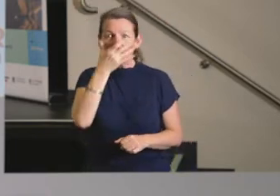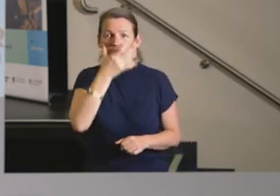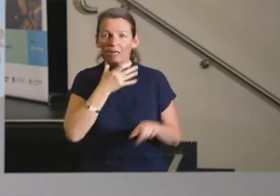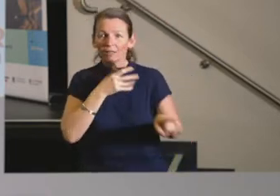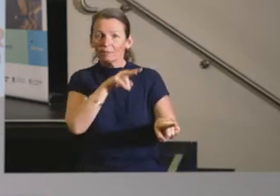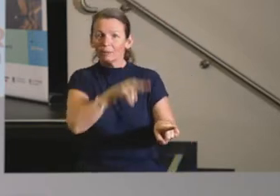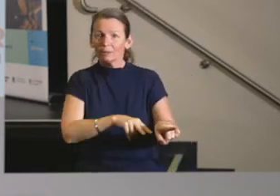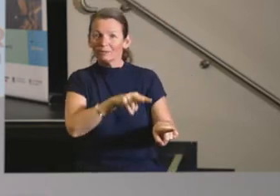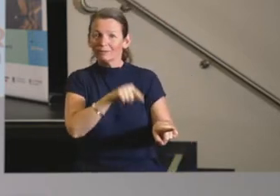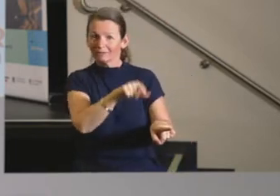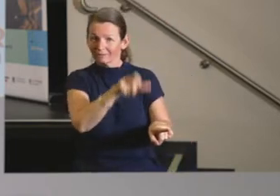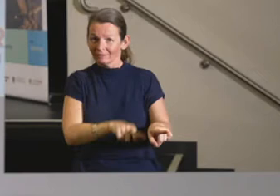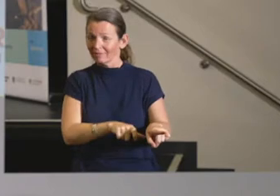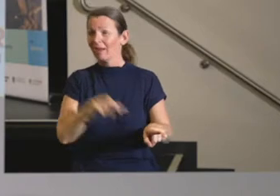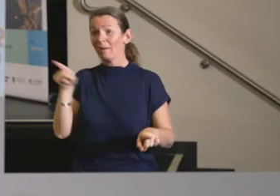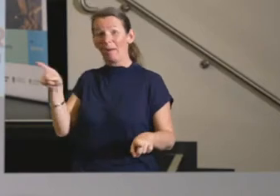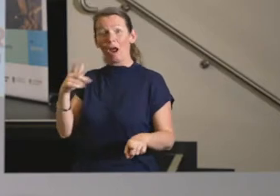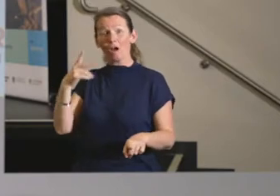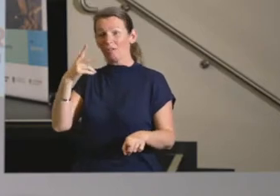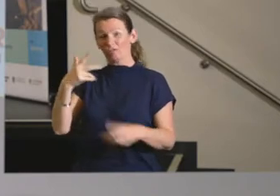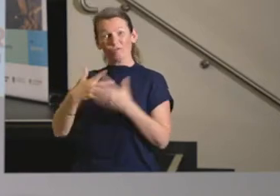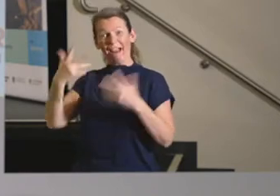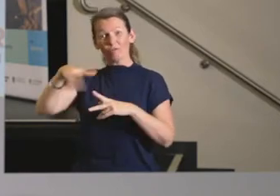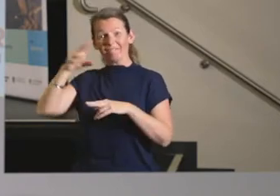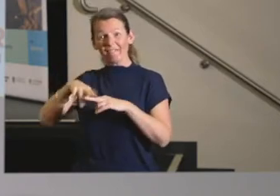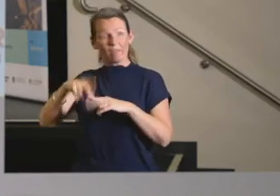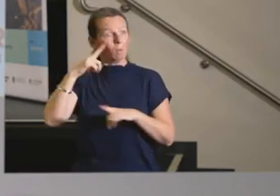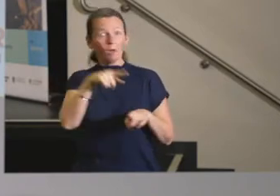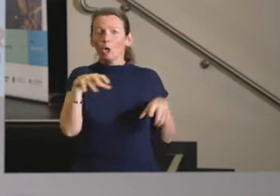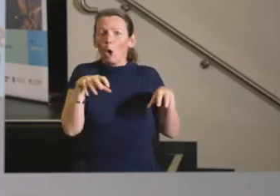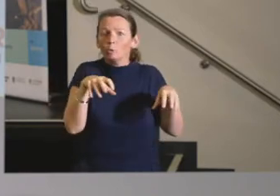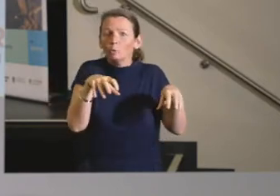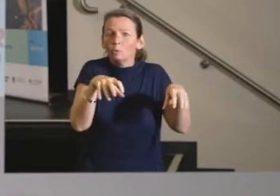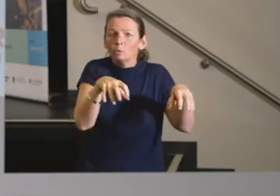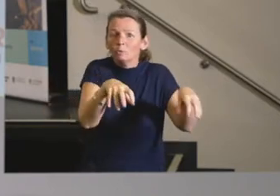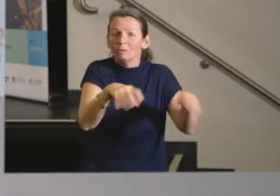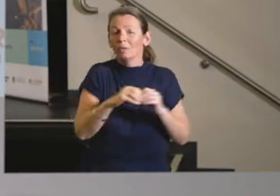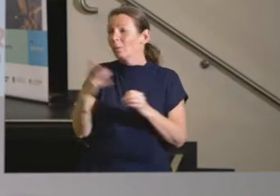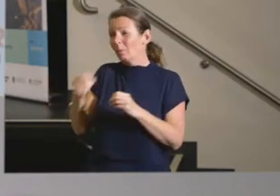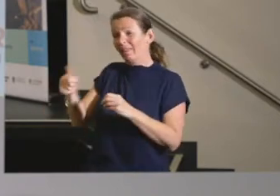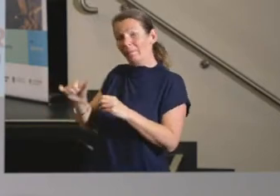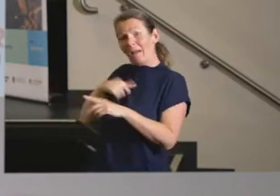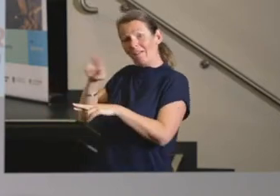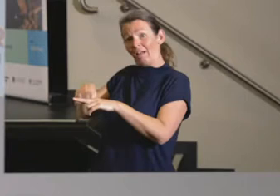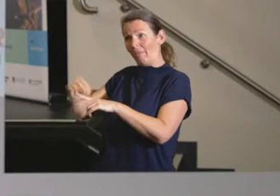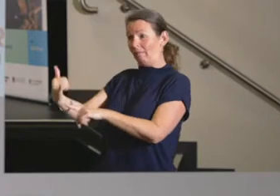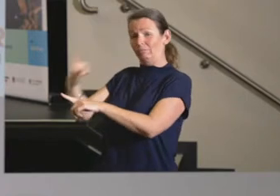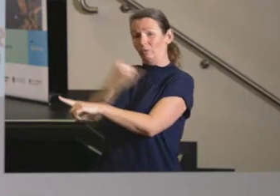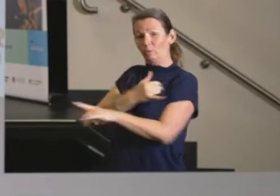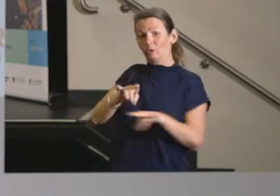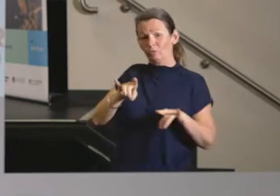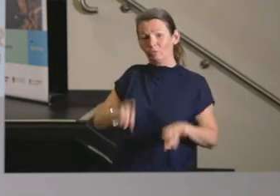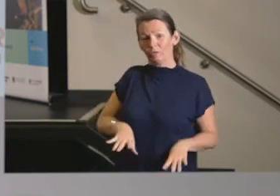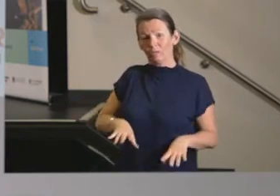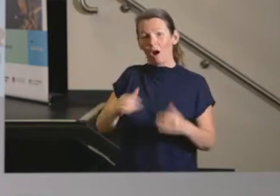he saw the coast. And my father, well, he came to Australia, but that is as far as he came.